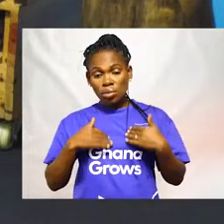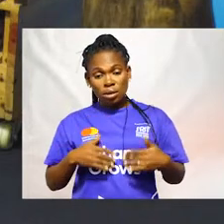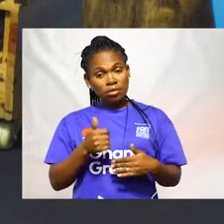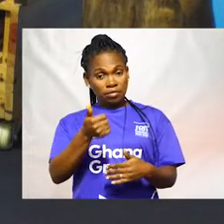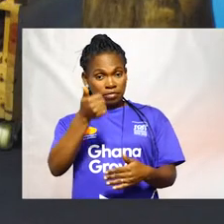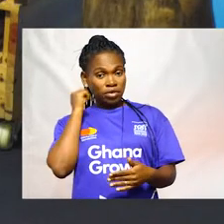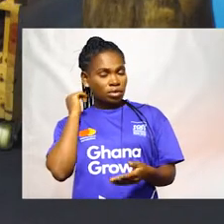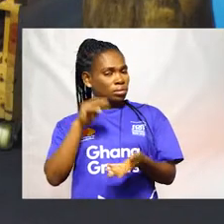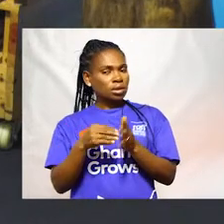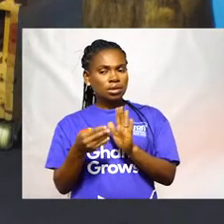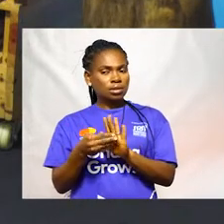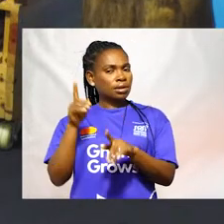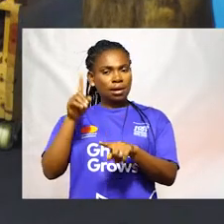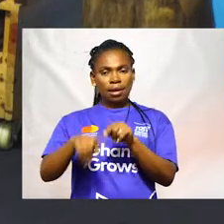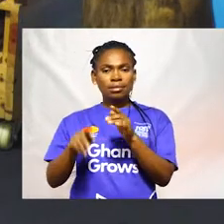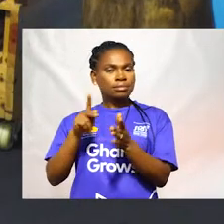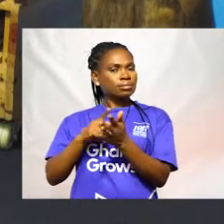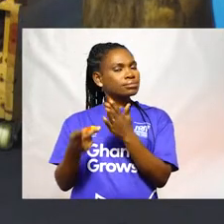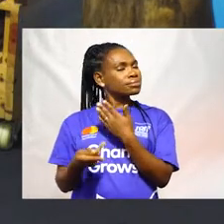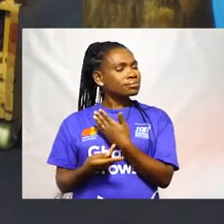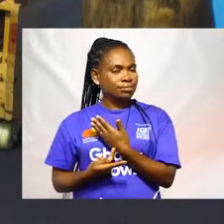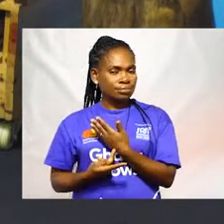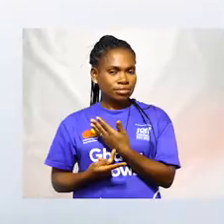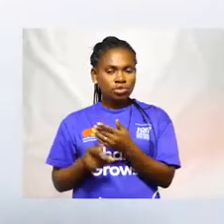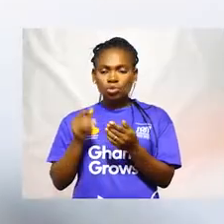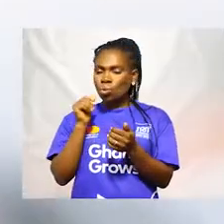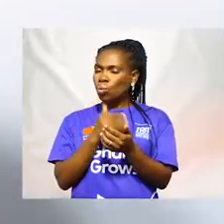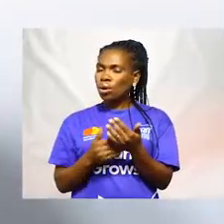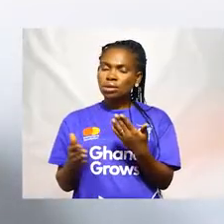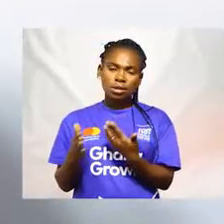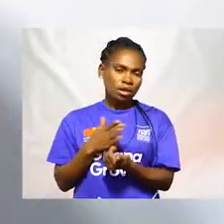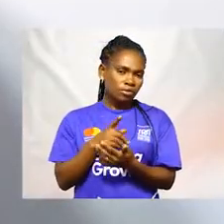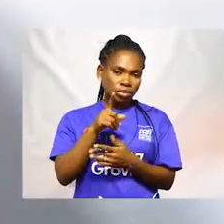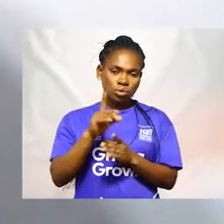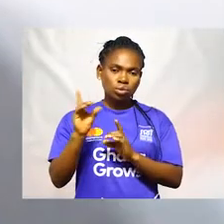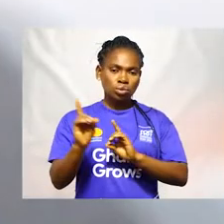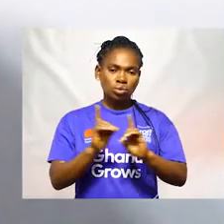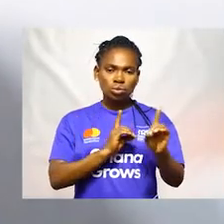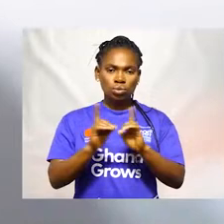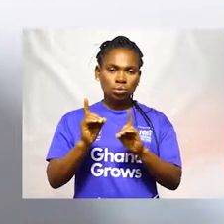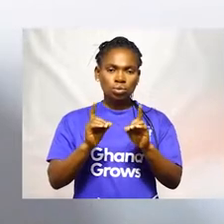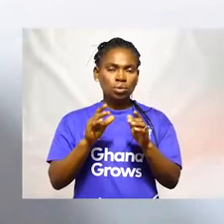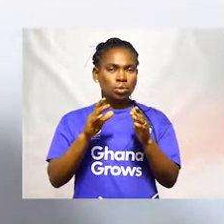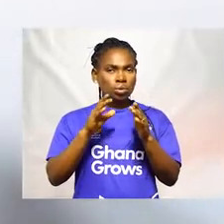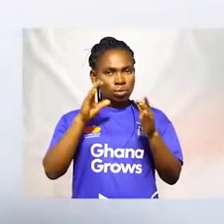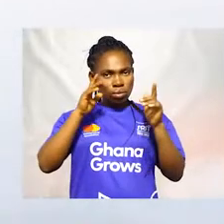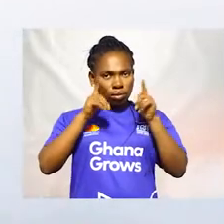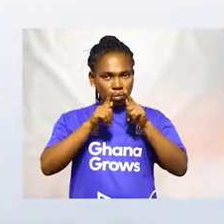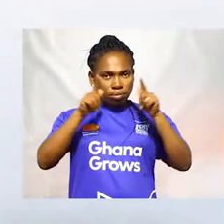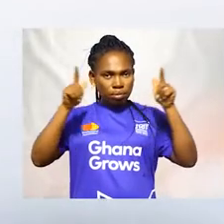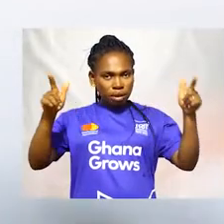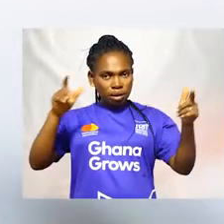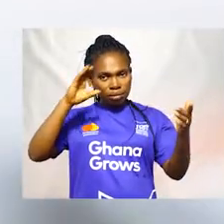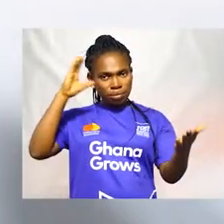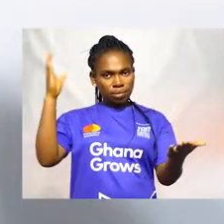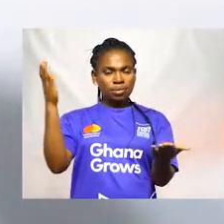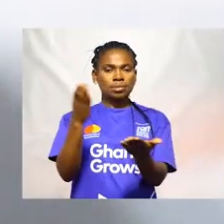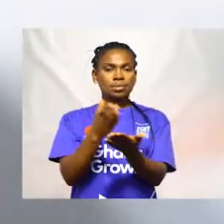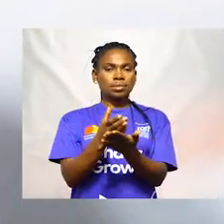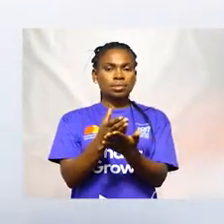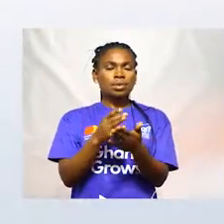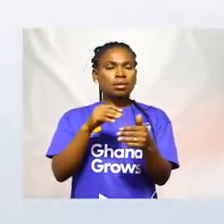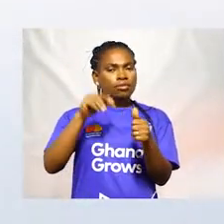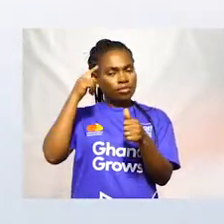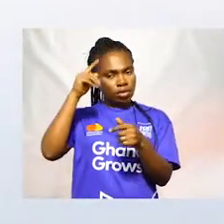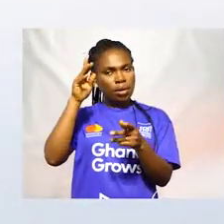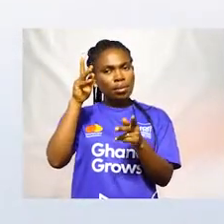not happen. So no matter what you do, look at the bigger picture. The bigger picture for many of us